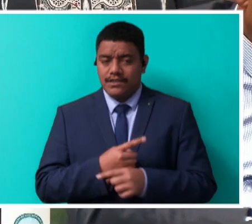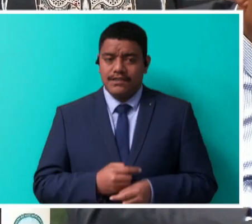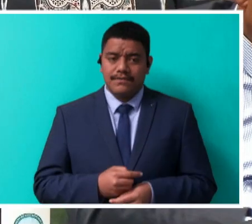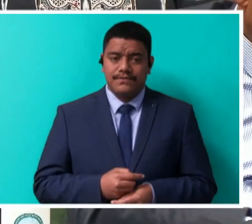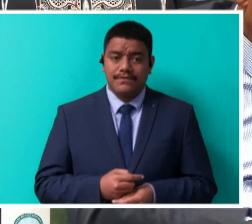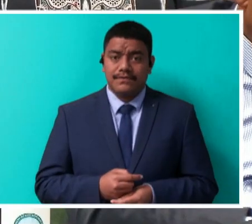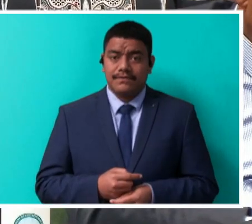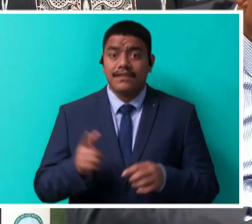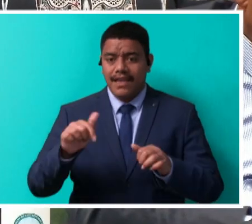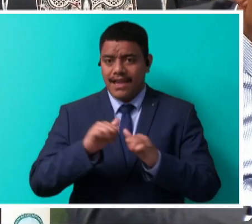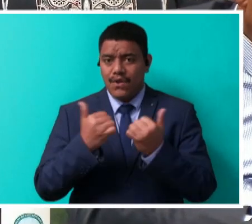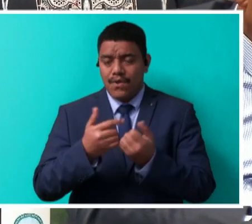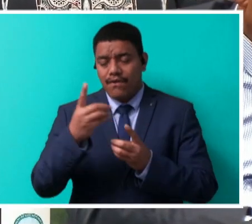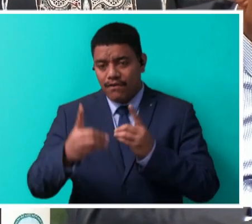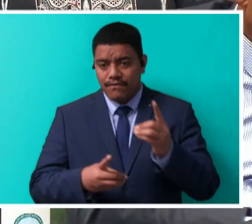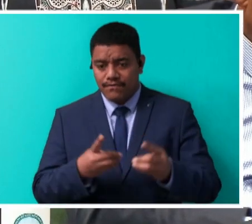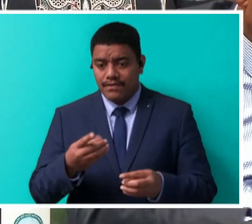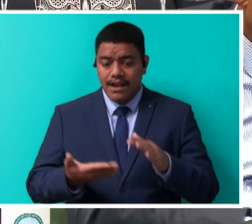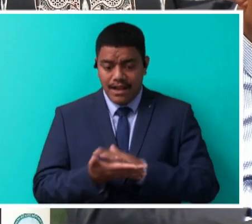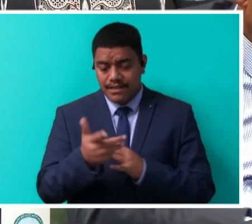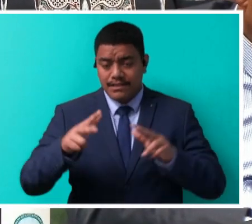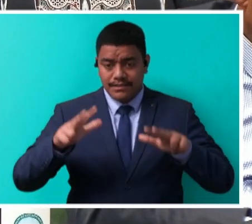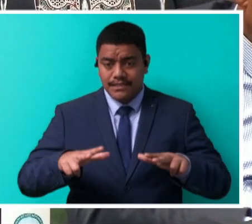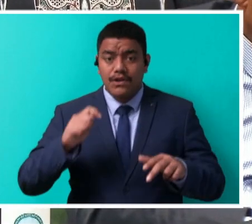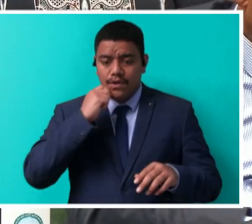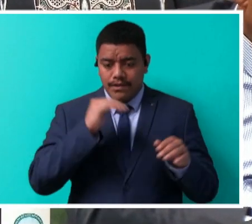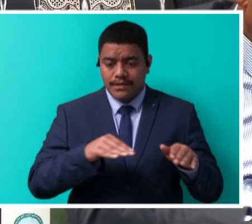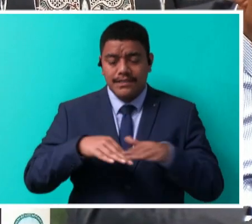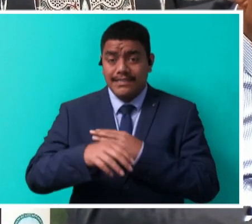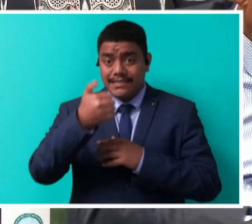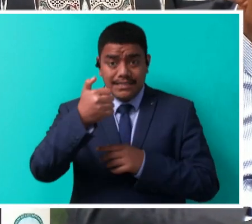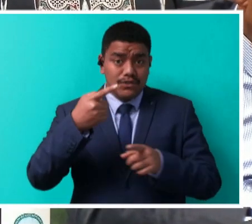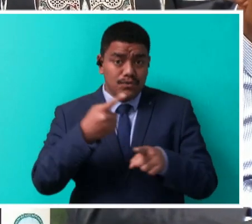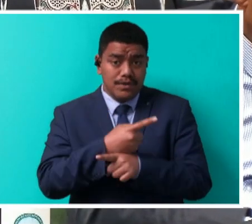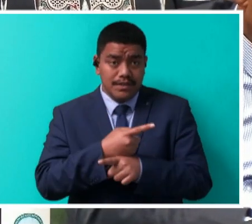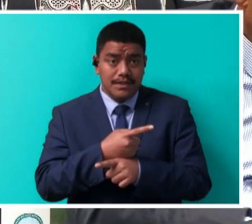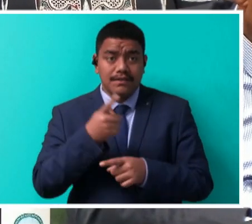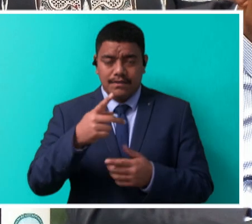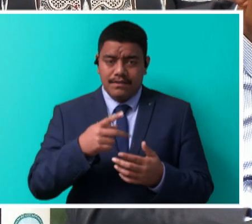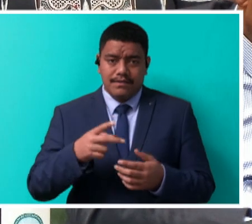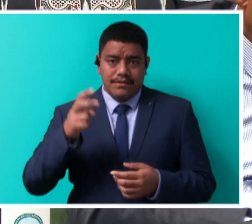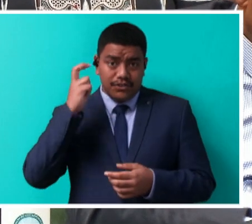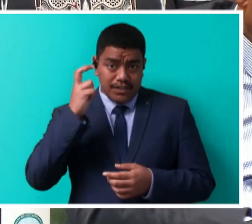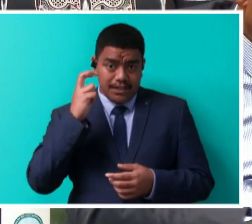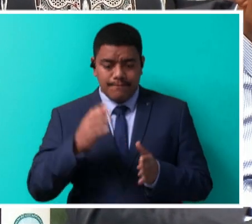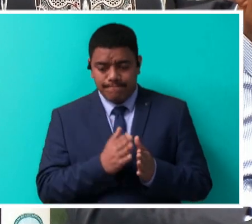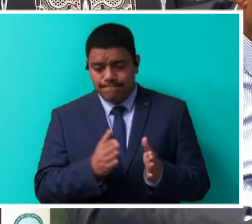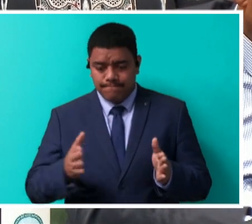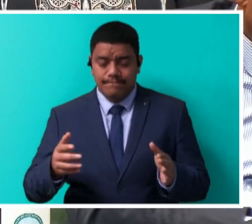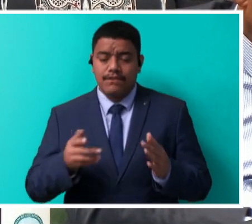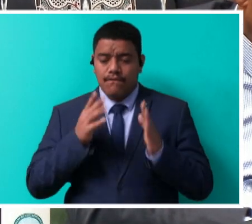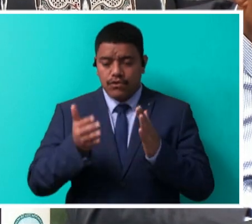annual conference. Under the MOU, prosecutors will participate in a 6-week reciprocal attachment, focusing on